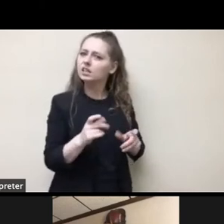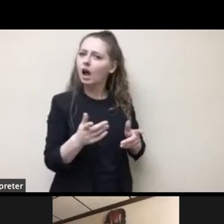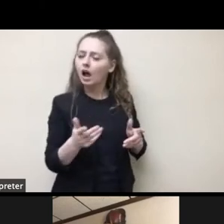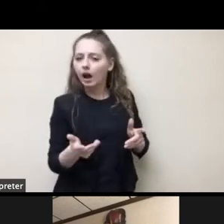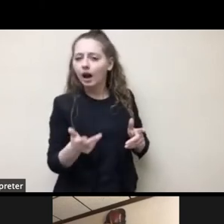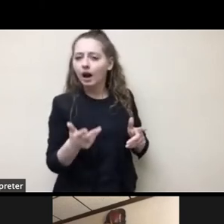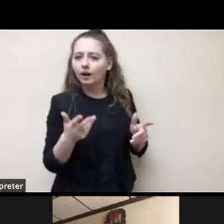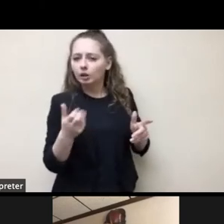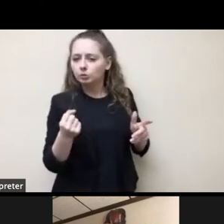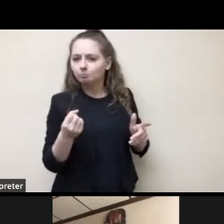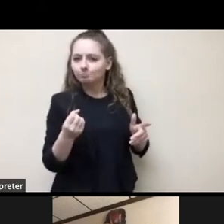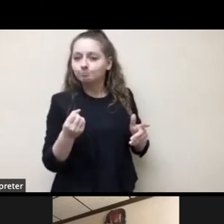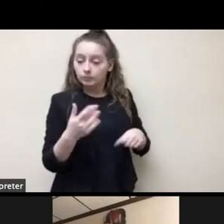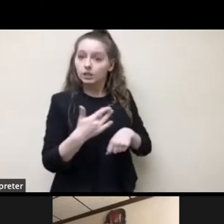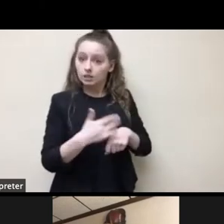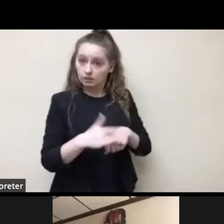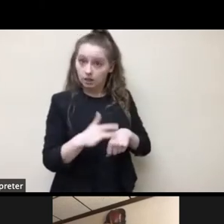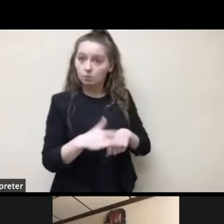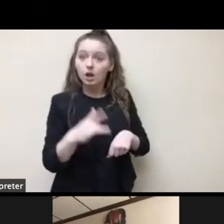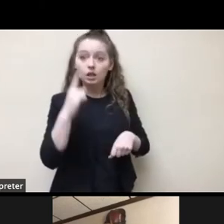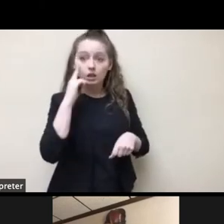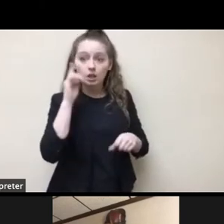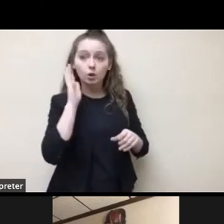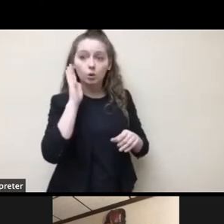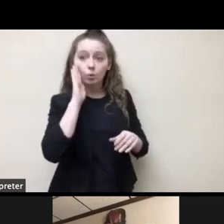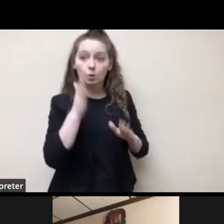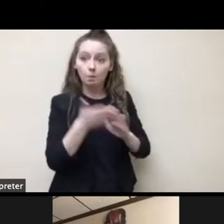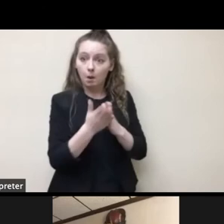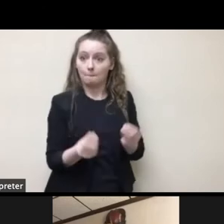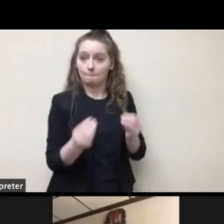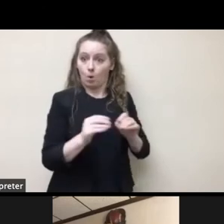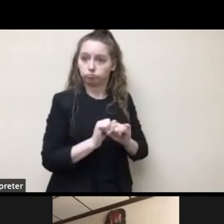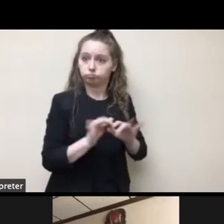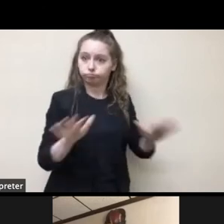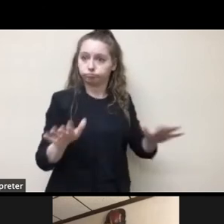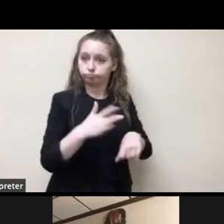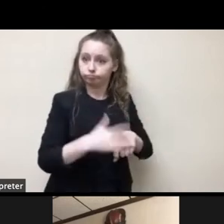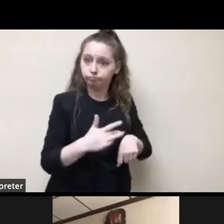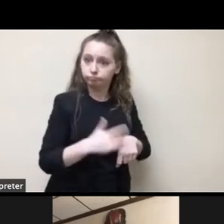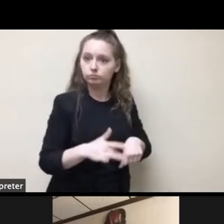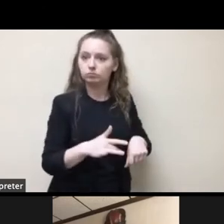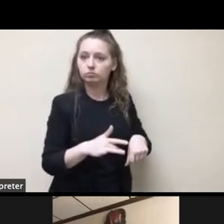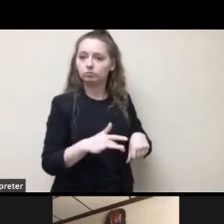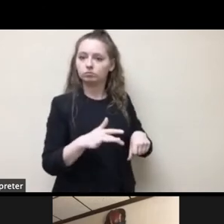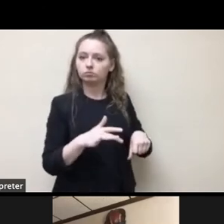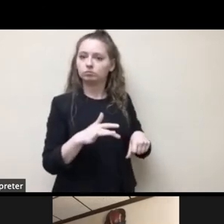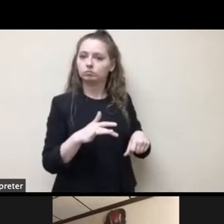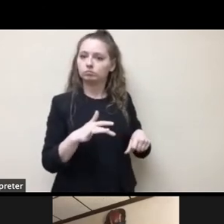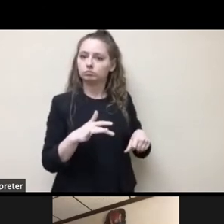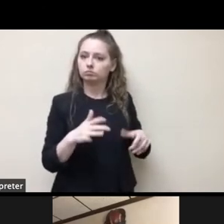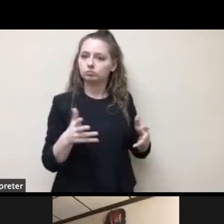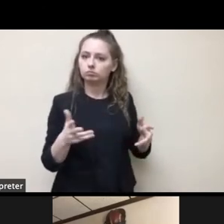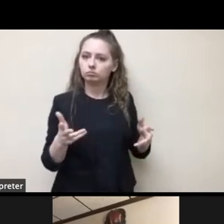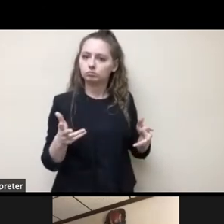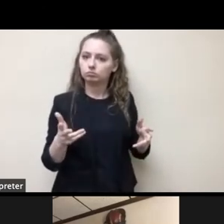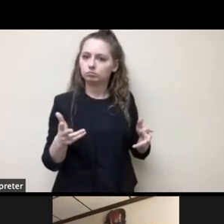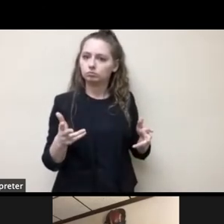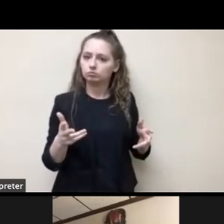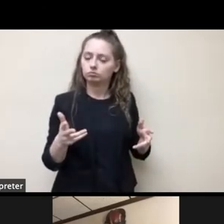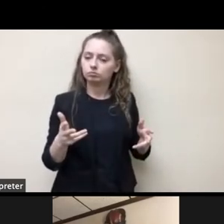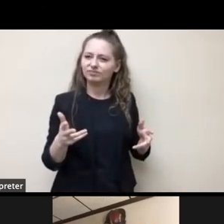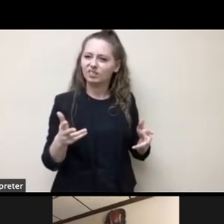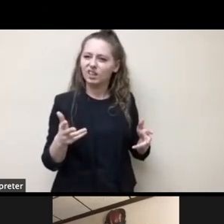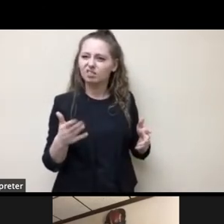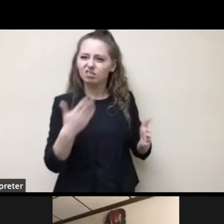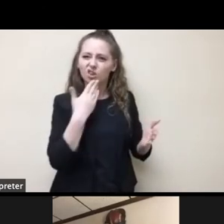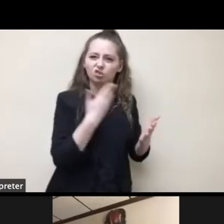So it is available. I think it will become more widely available. They are, you know, there's good